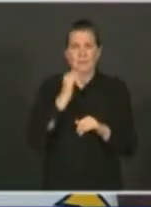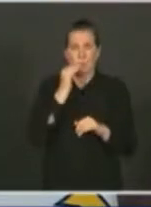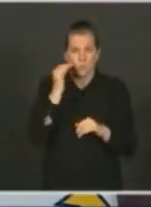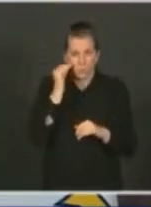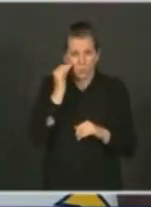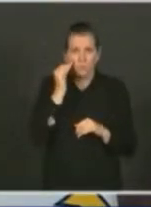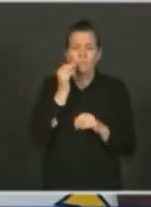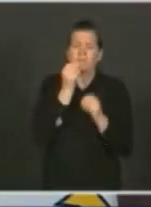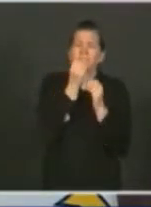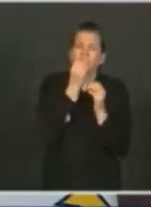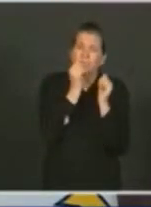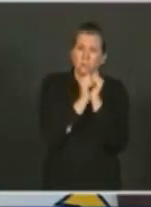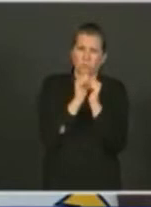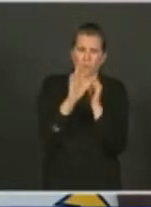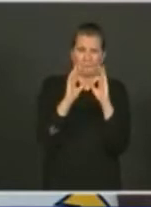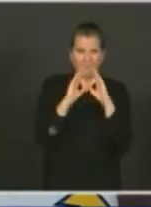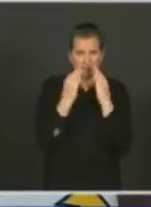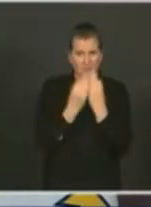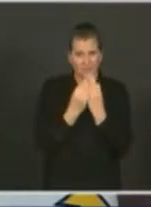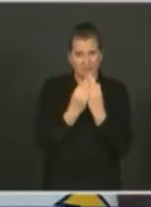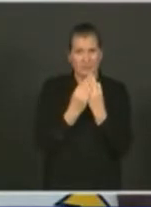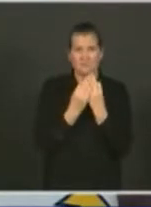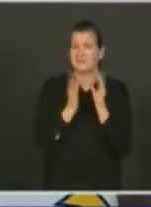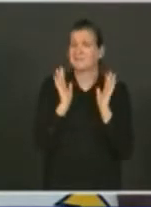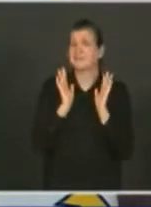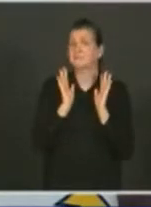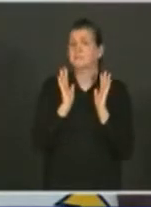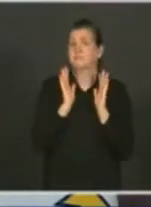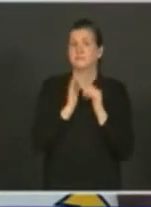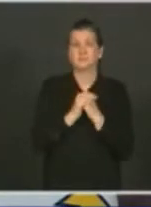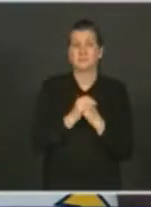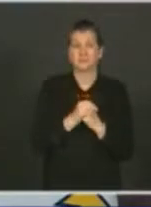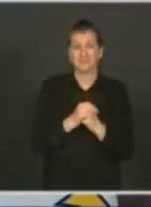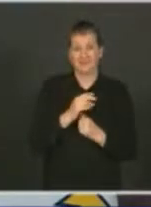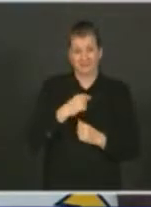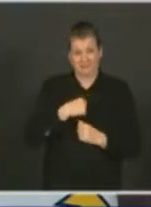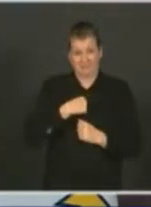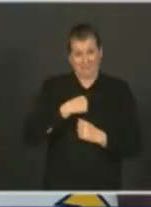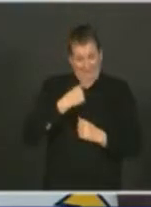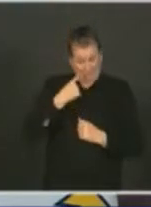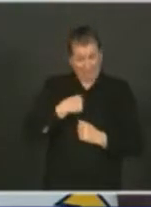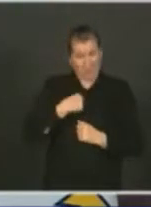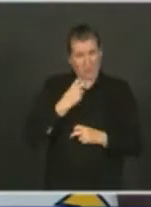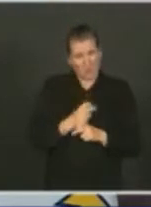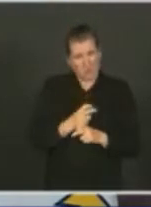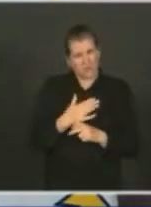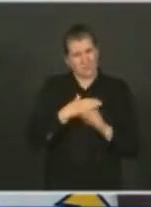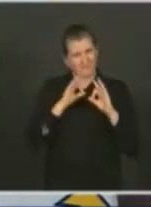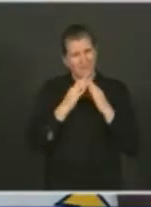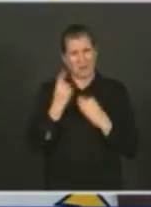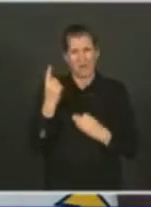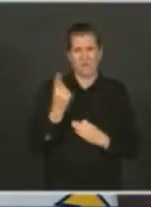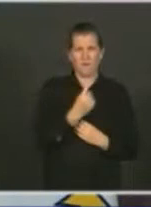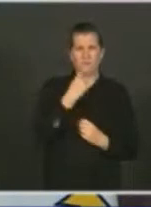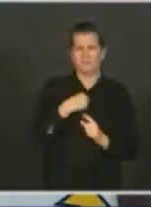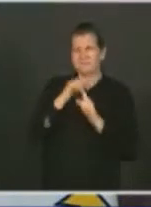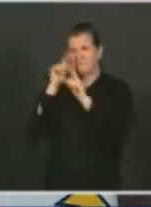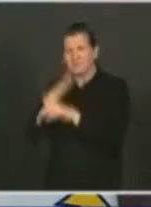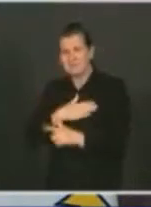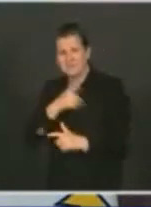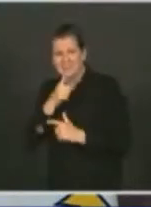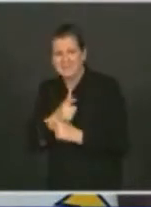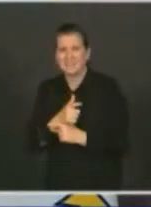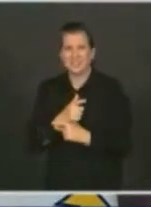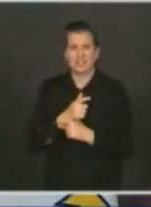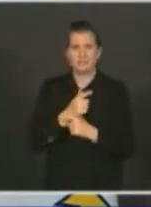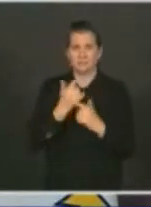And that's hard. That goes for me too. We always go, big family, to my sisters, not this year. All of us